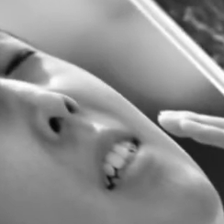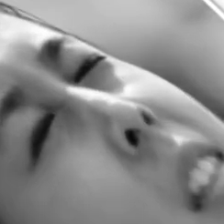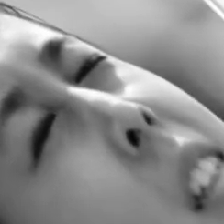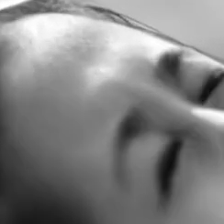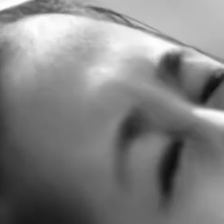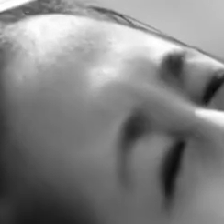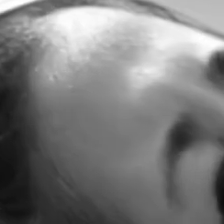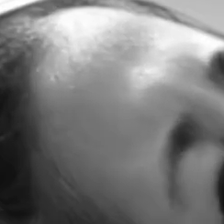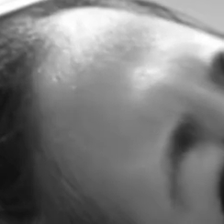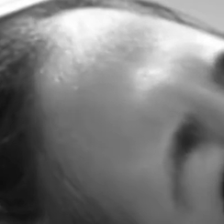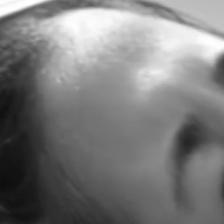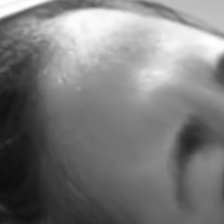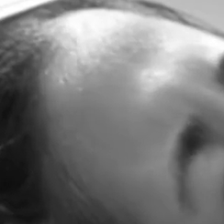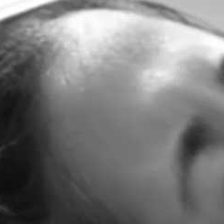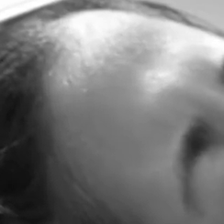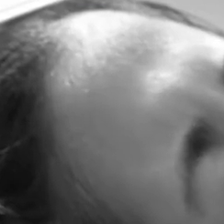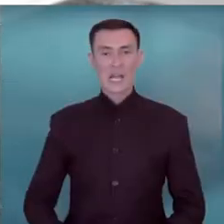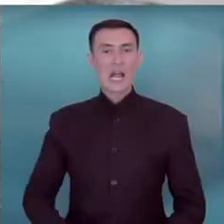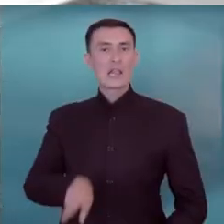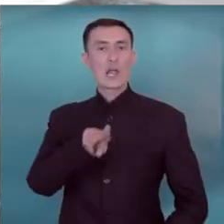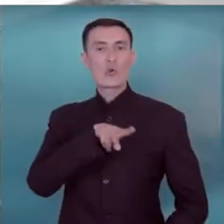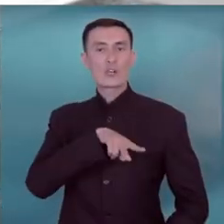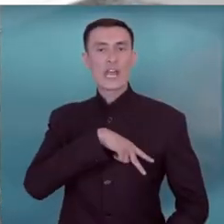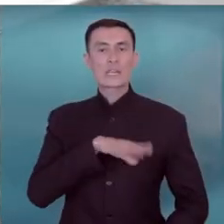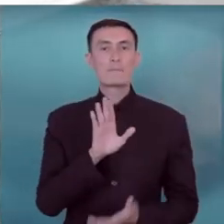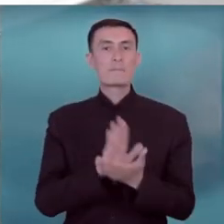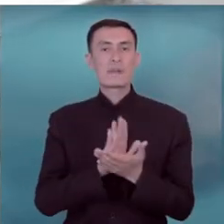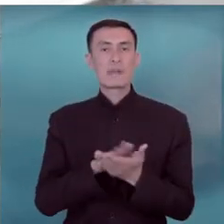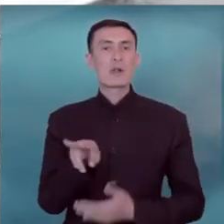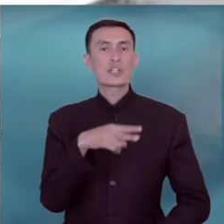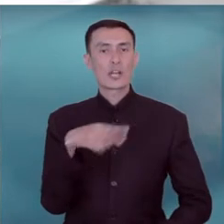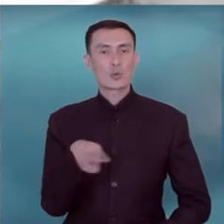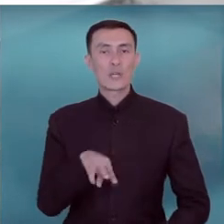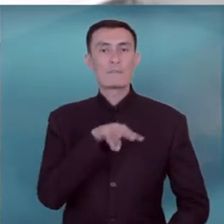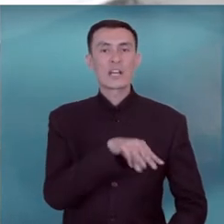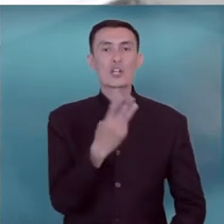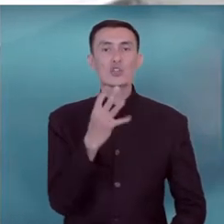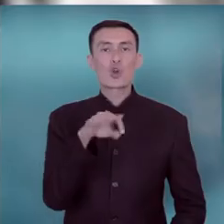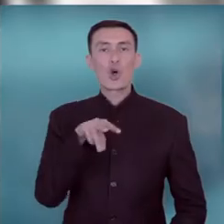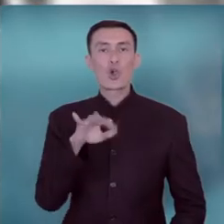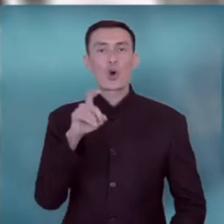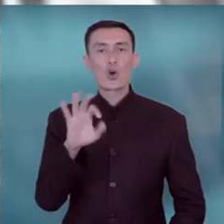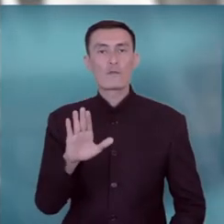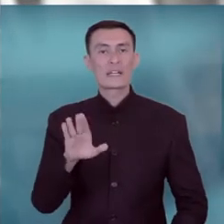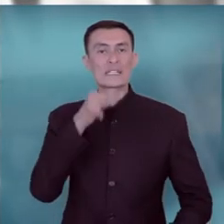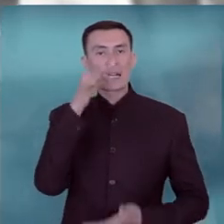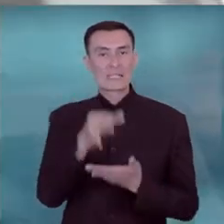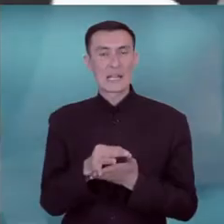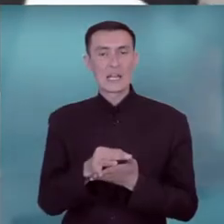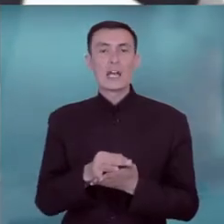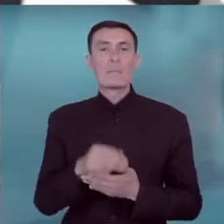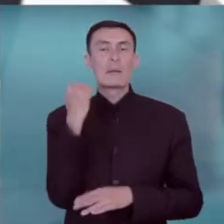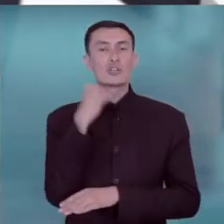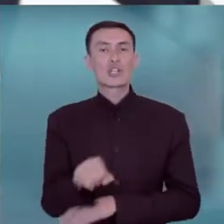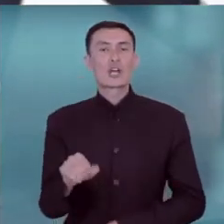Mikhail Shulakov, the winner of the Nobel Prize in Literature, once said, "He will win who knows surely what he is fighting